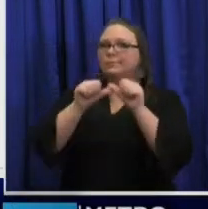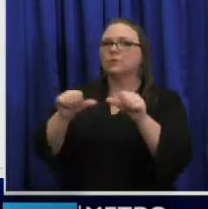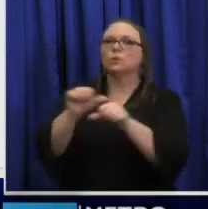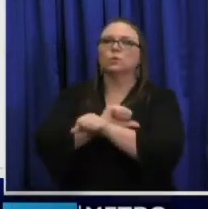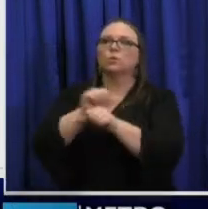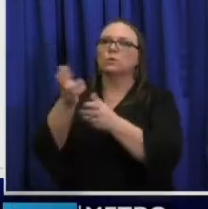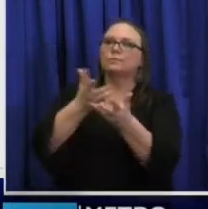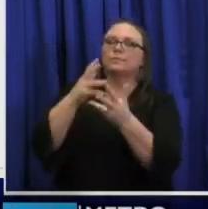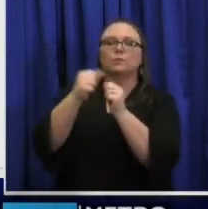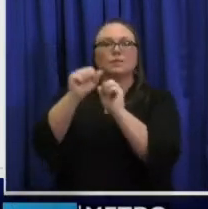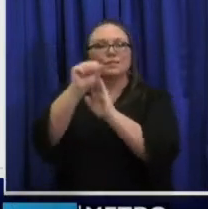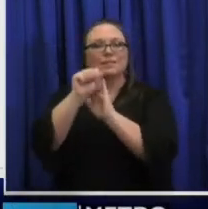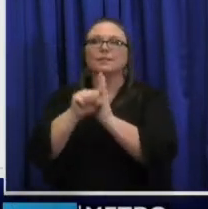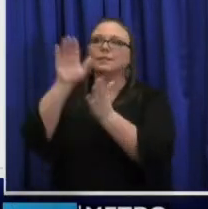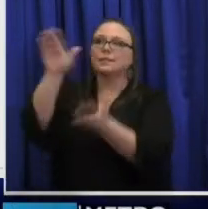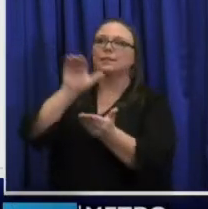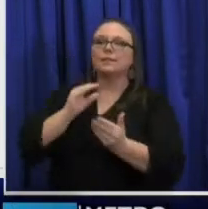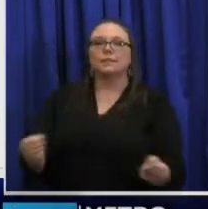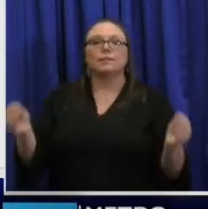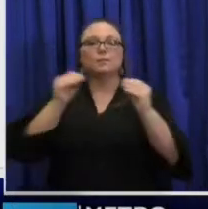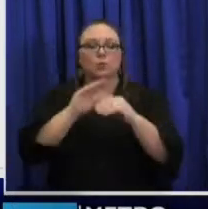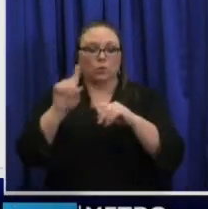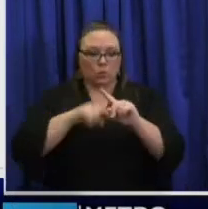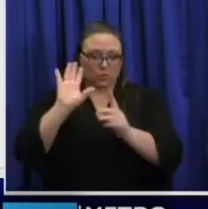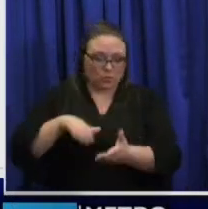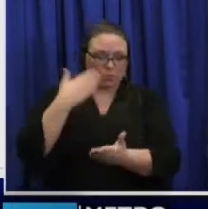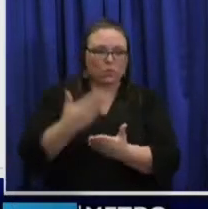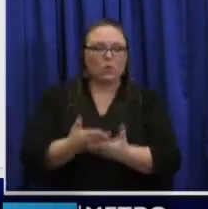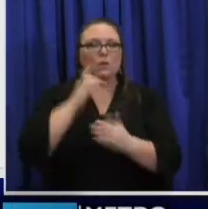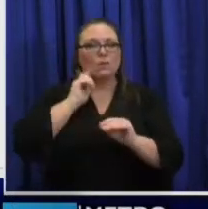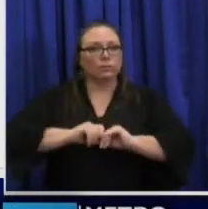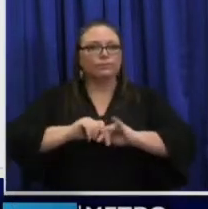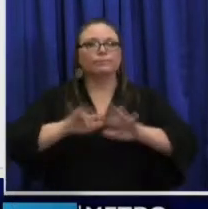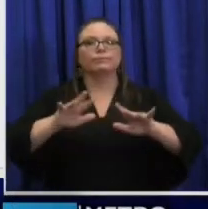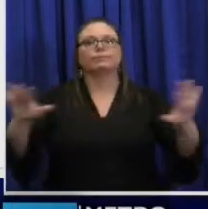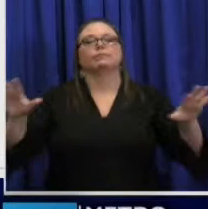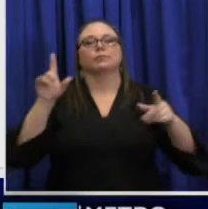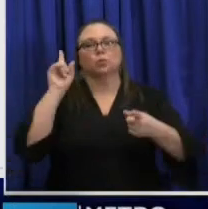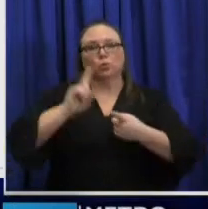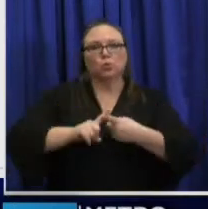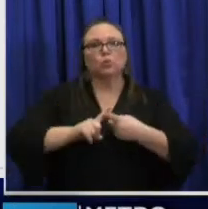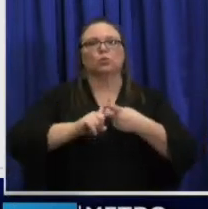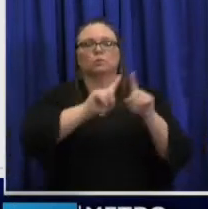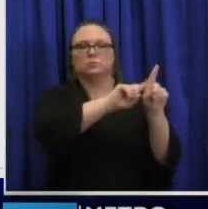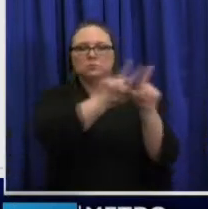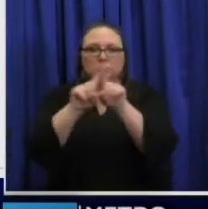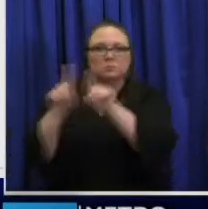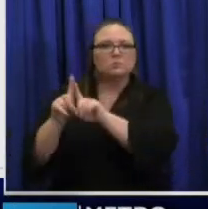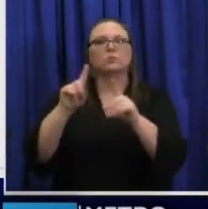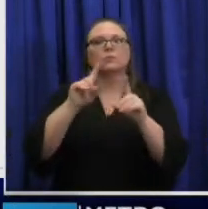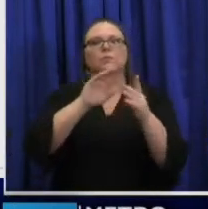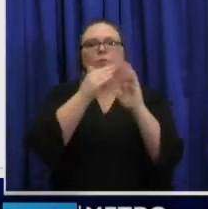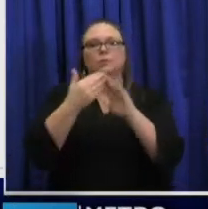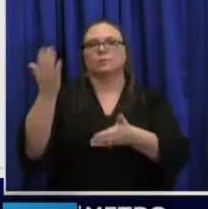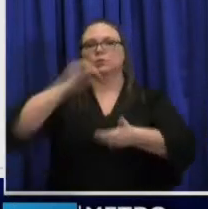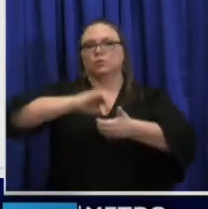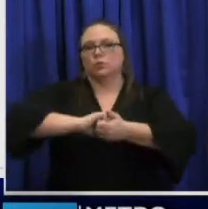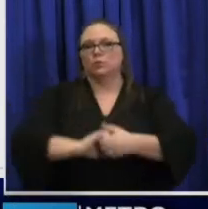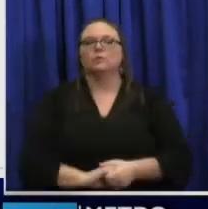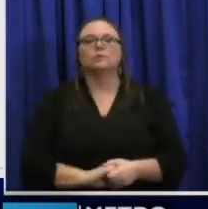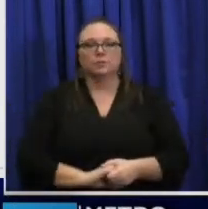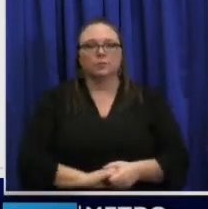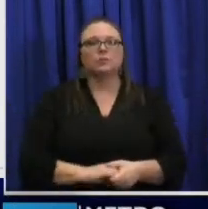more vaccine, and as we get them, we will distribute them to these community partners.